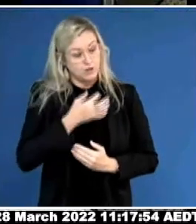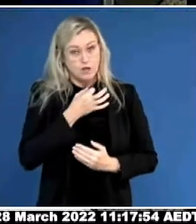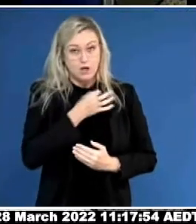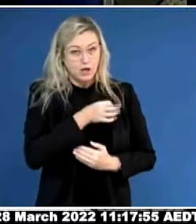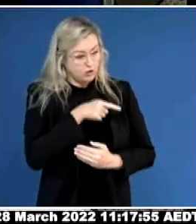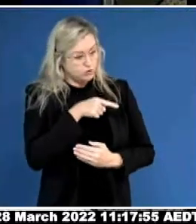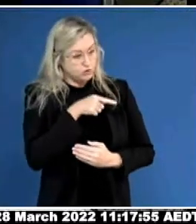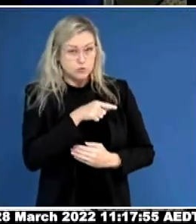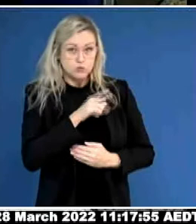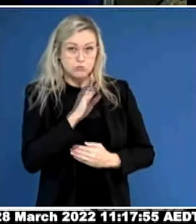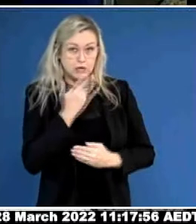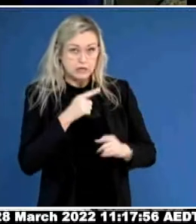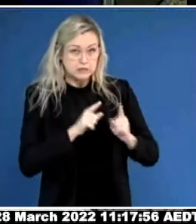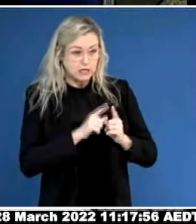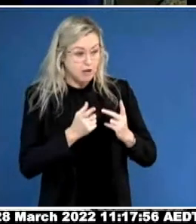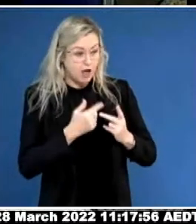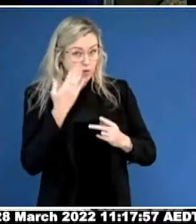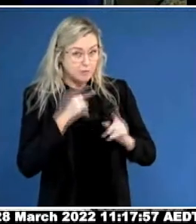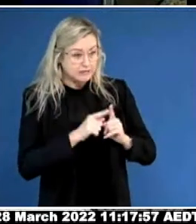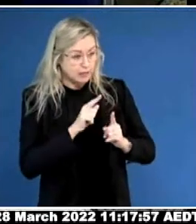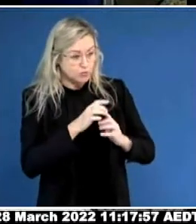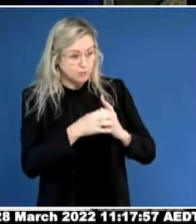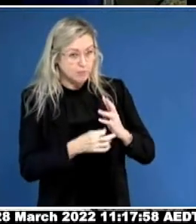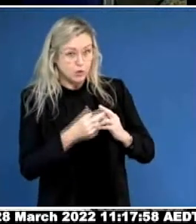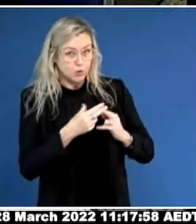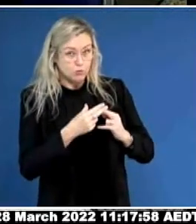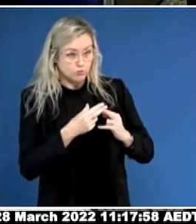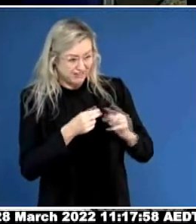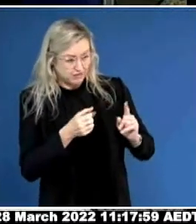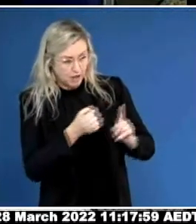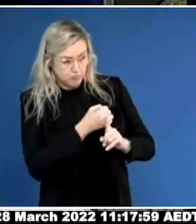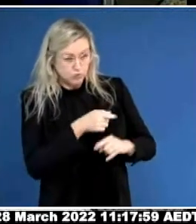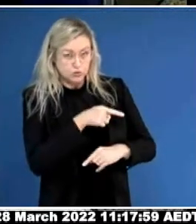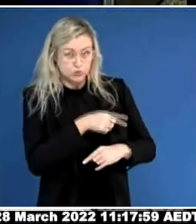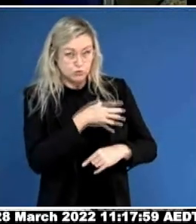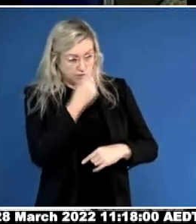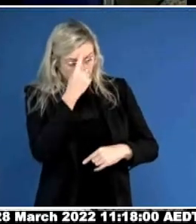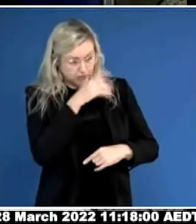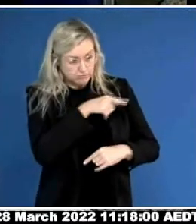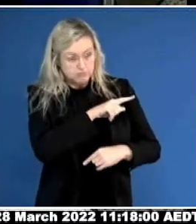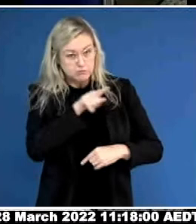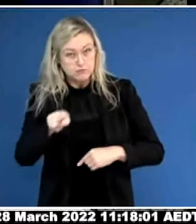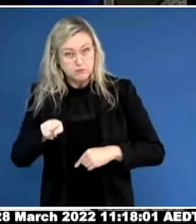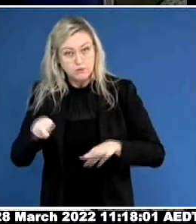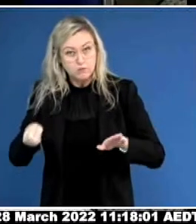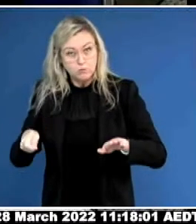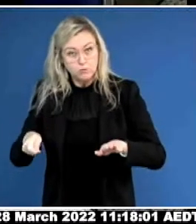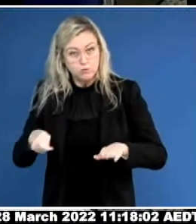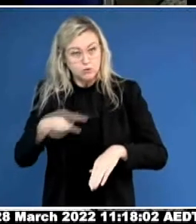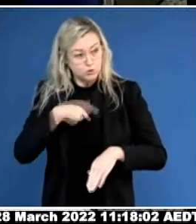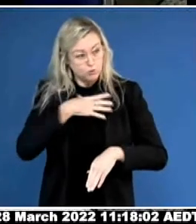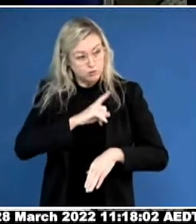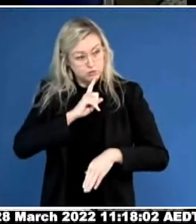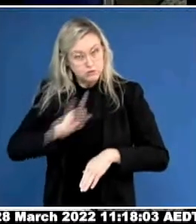your experience going to court, yeah, to make sure that people understand.